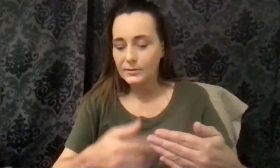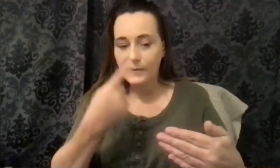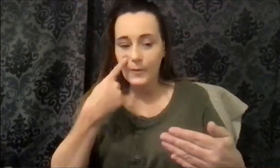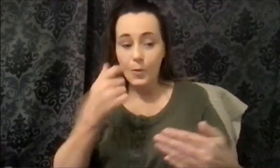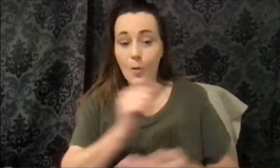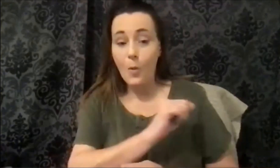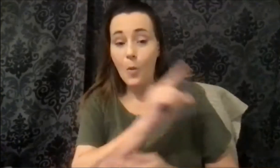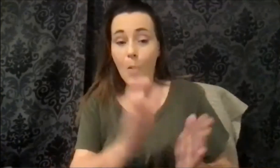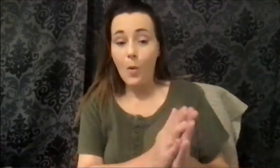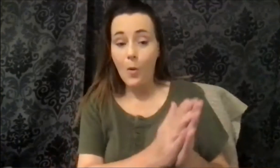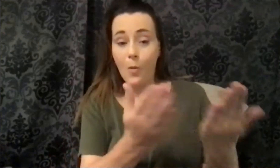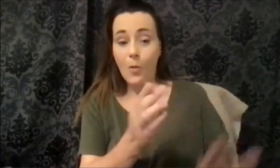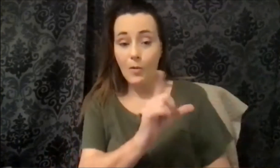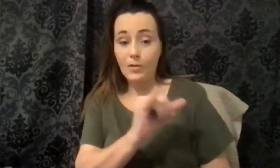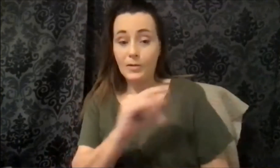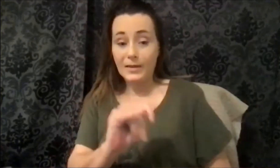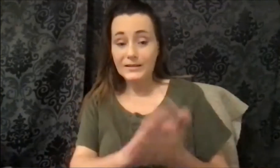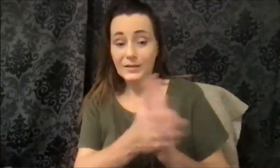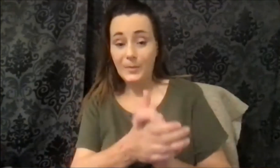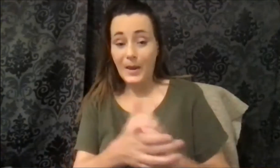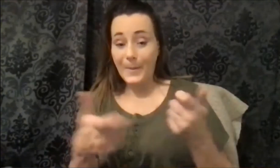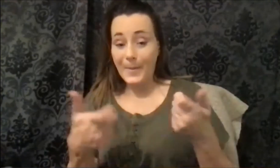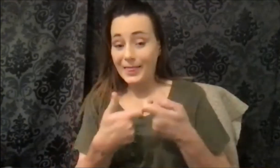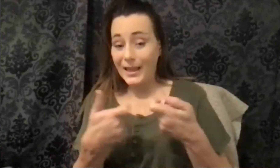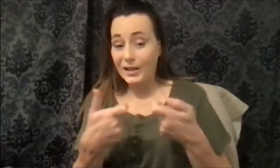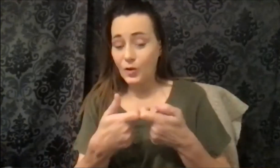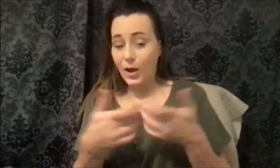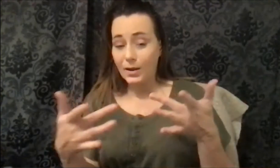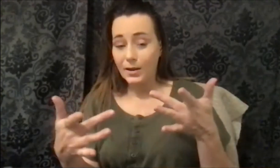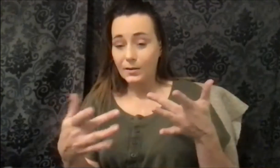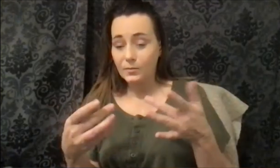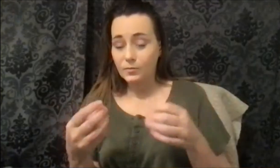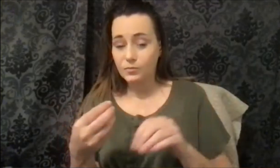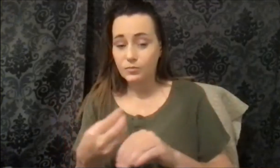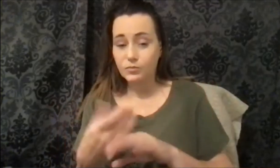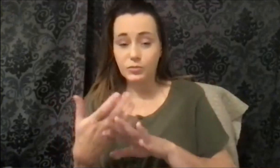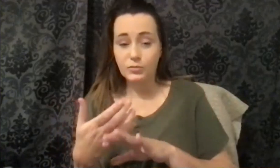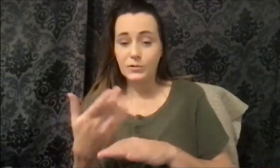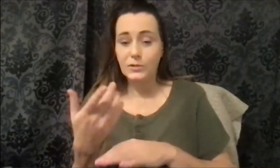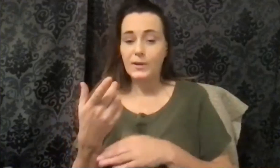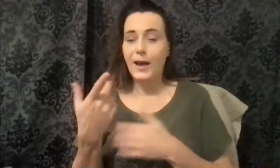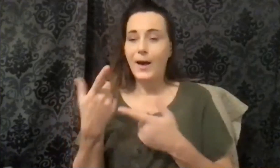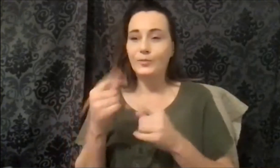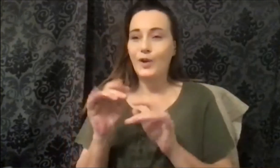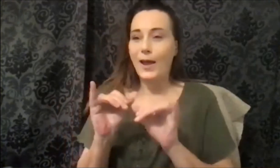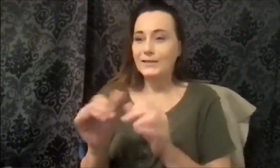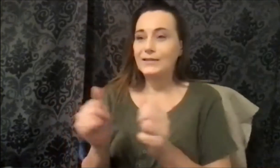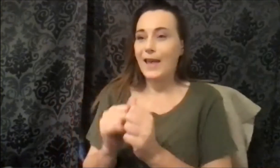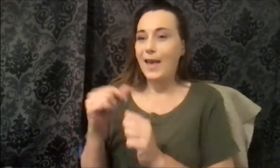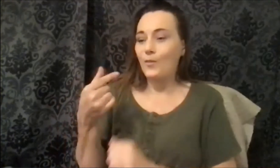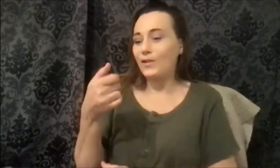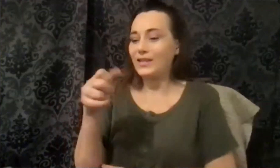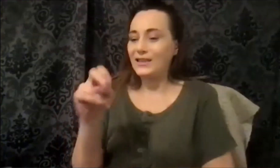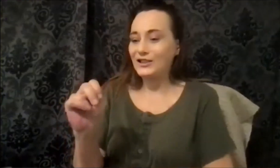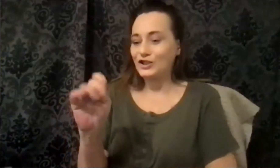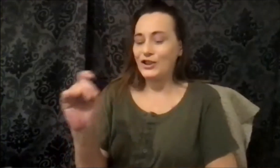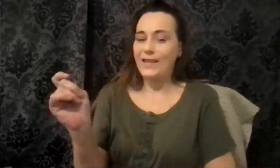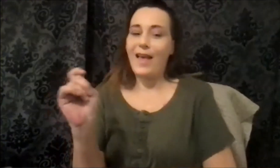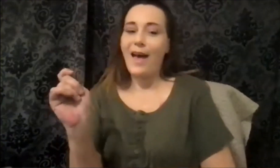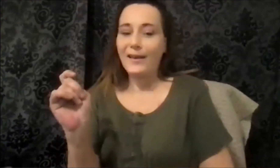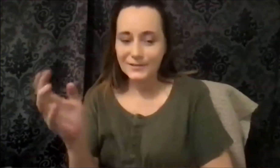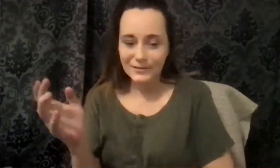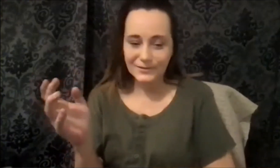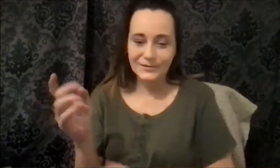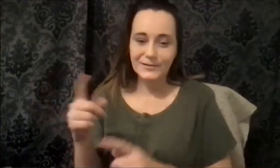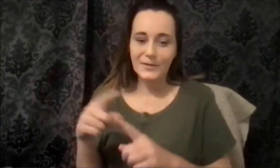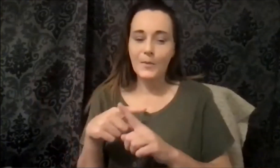electronically, because, I'm trying to hang in with Generation X. I guess I'm probably more the Pepsi generation, but